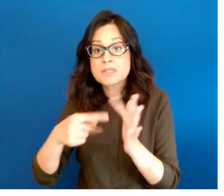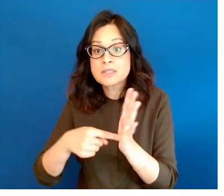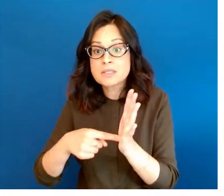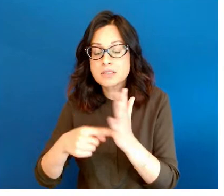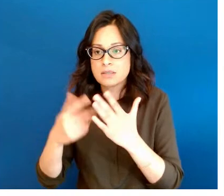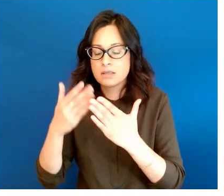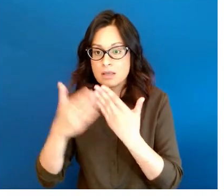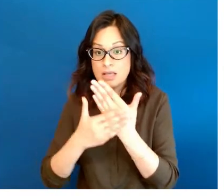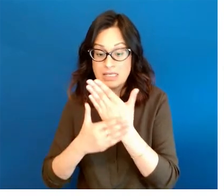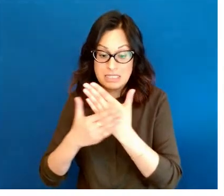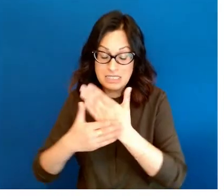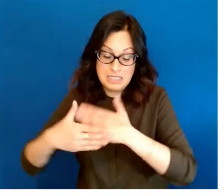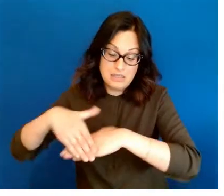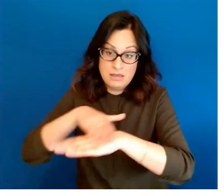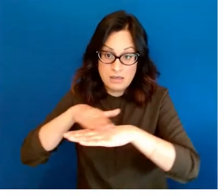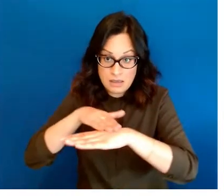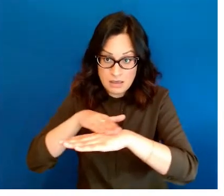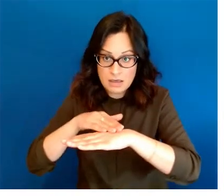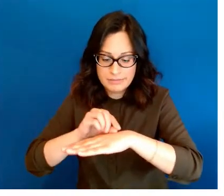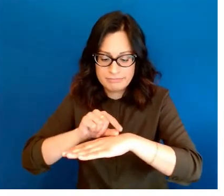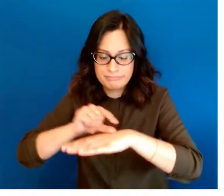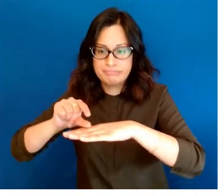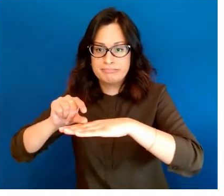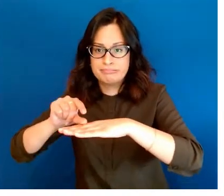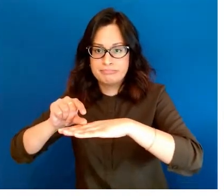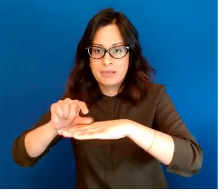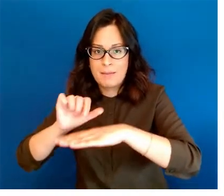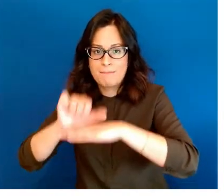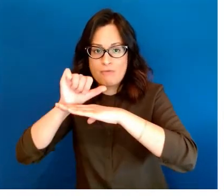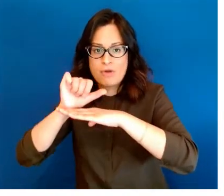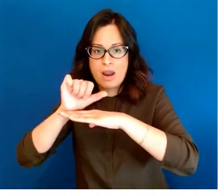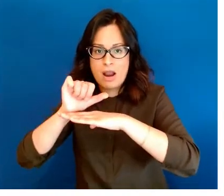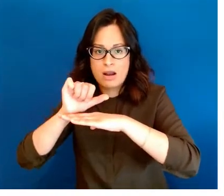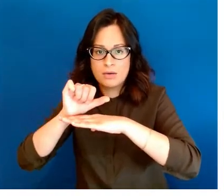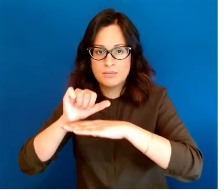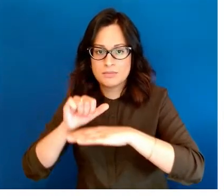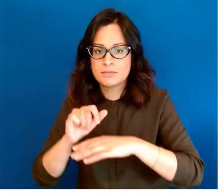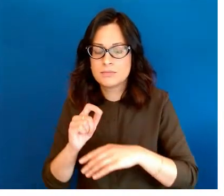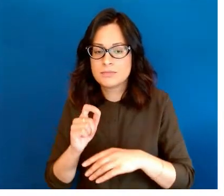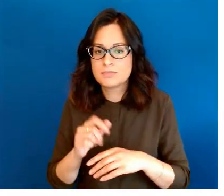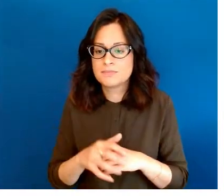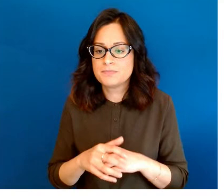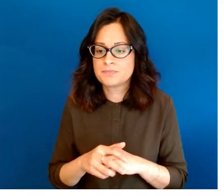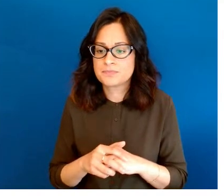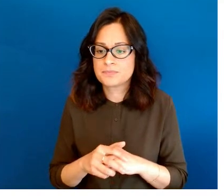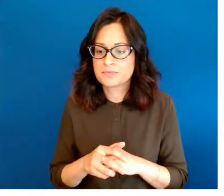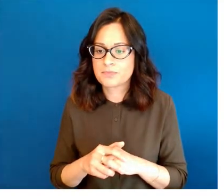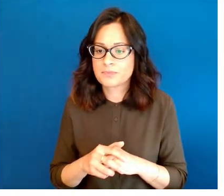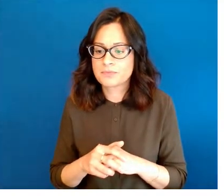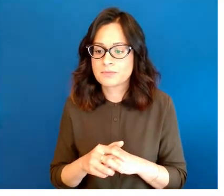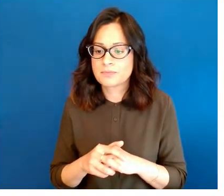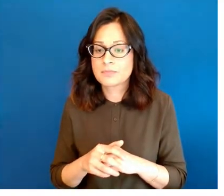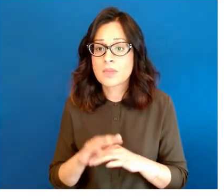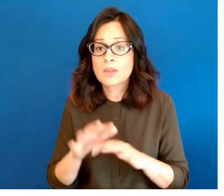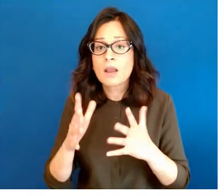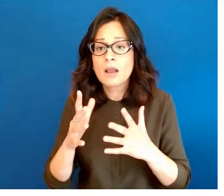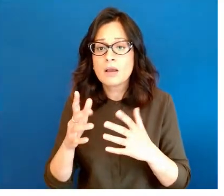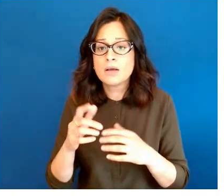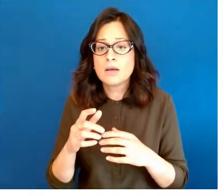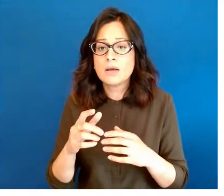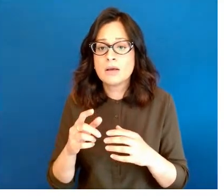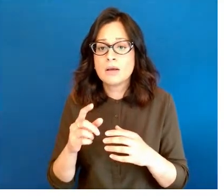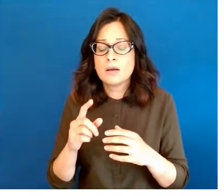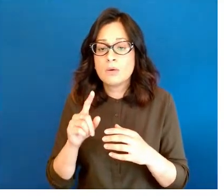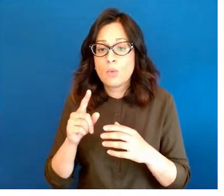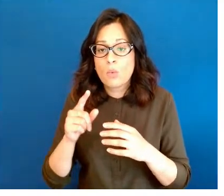the allergens that I've mentioned, the thick ointments have less preservatives. So ointments don't have